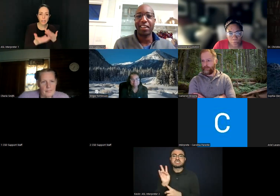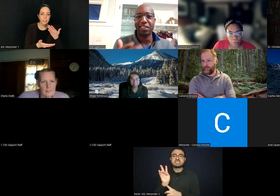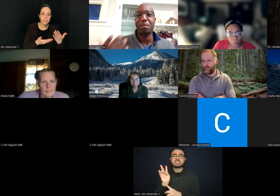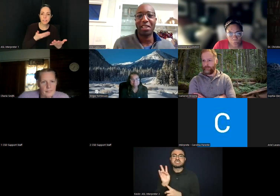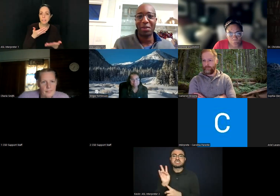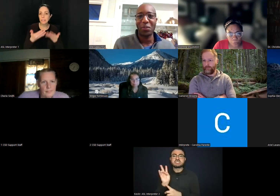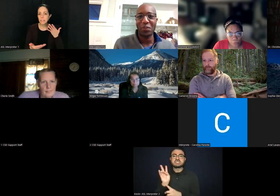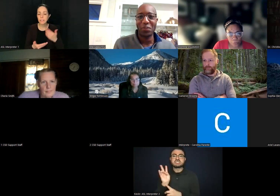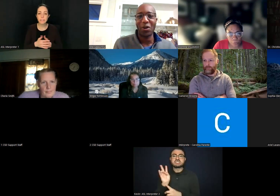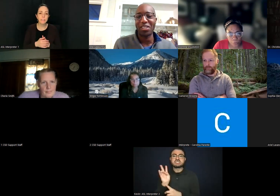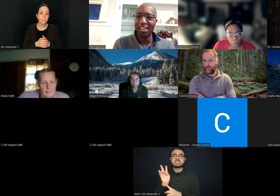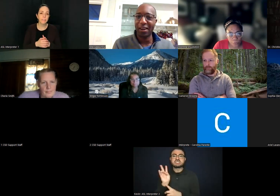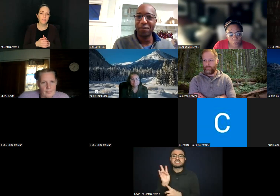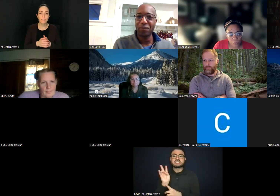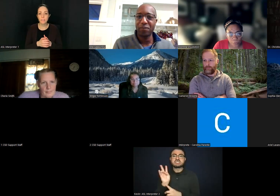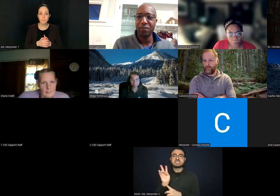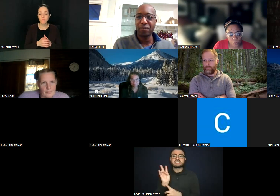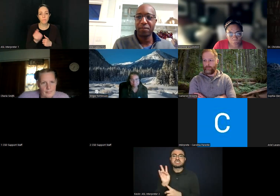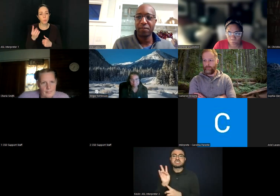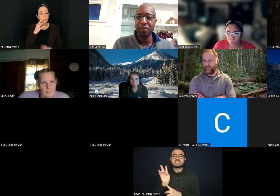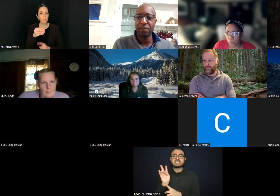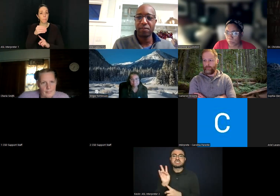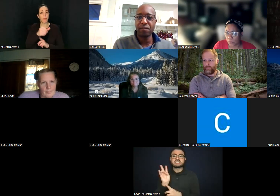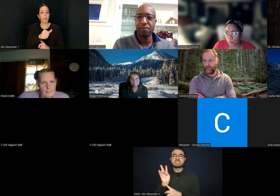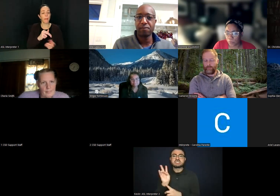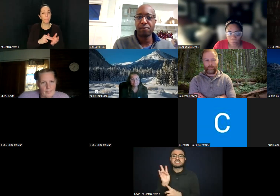that the city, like, does that make them part of the city now?